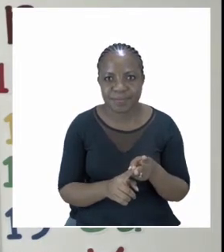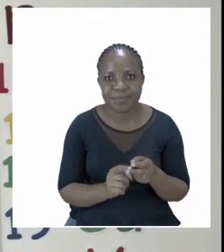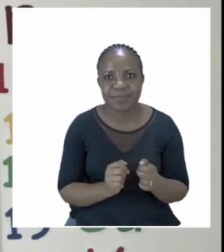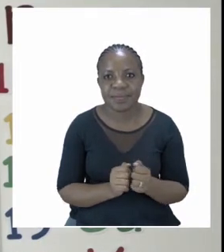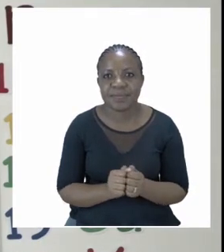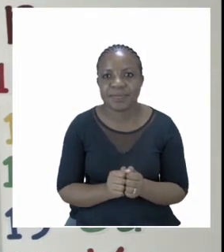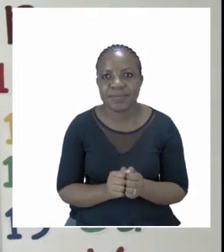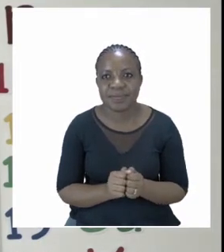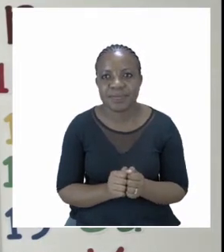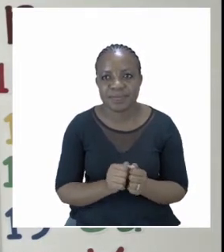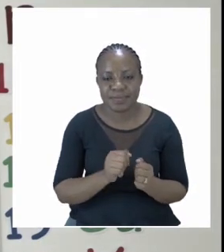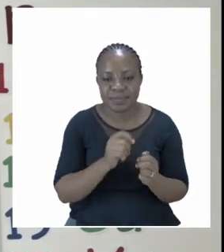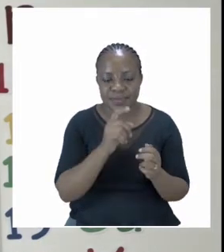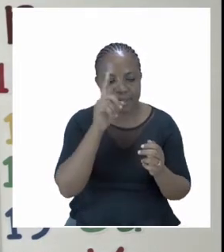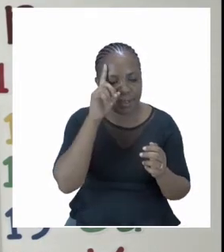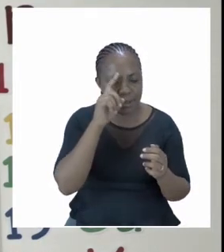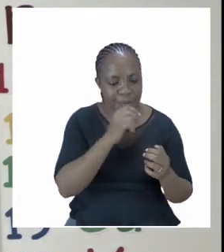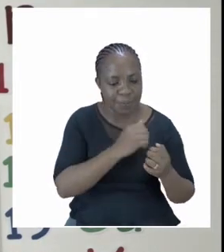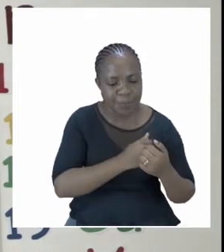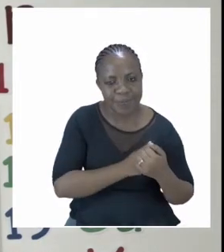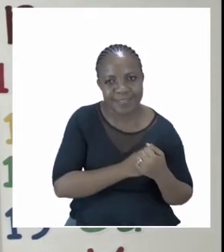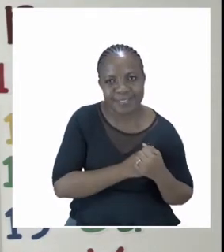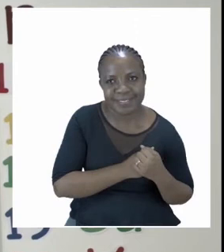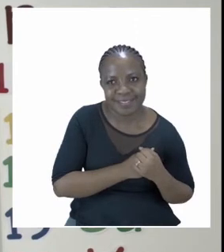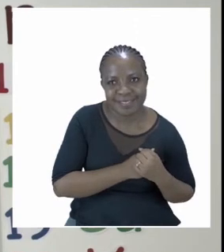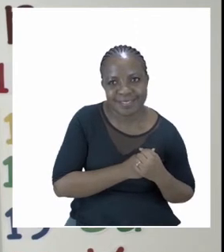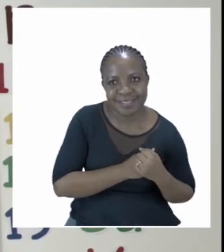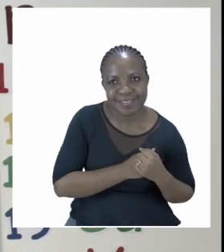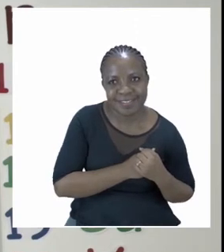is grandmother.